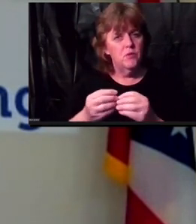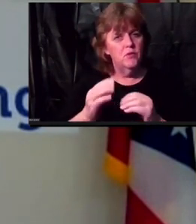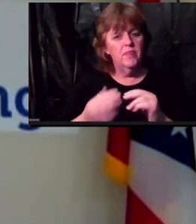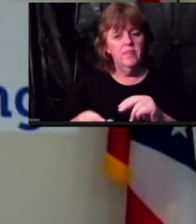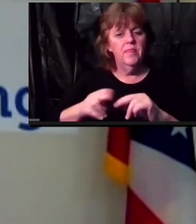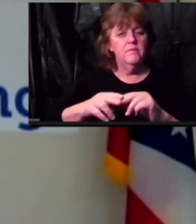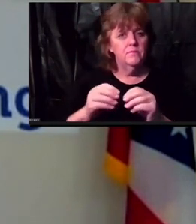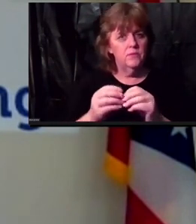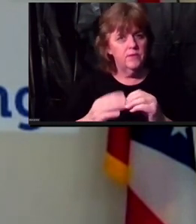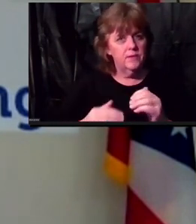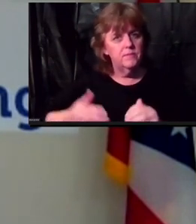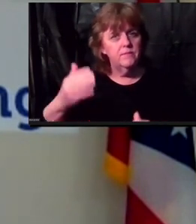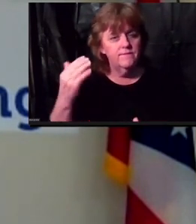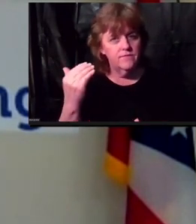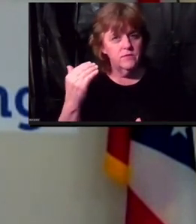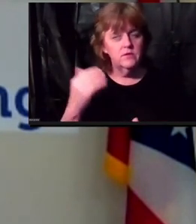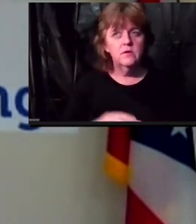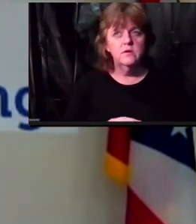while.